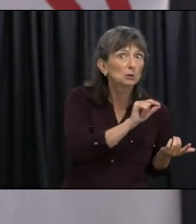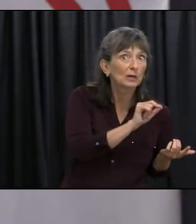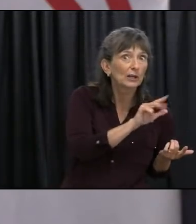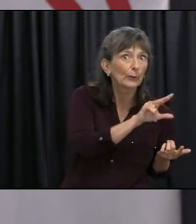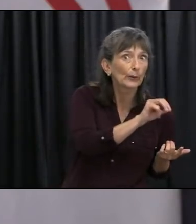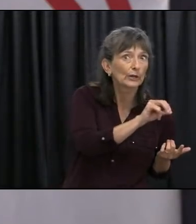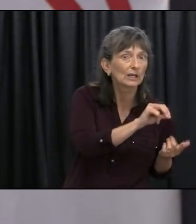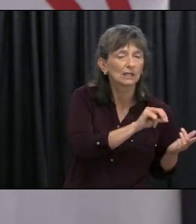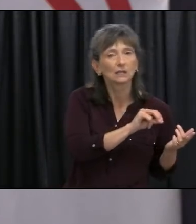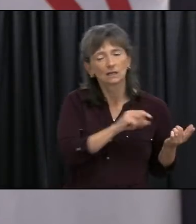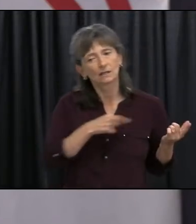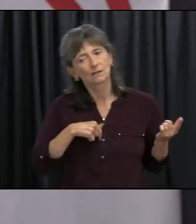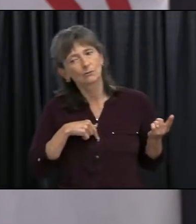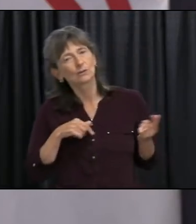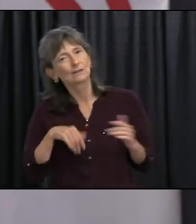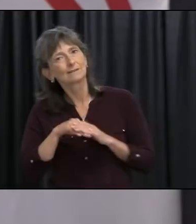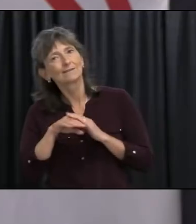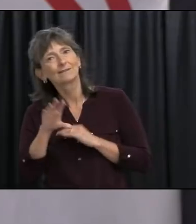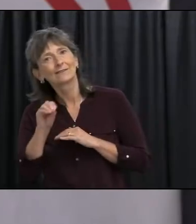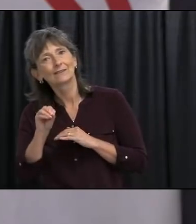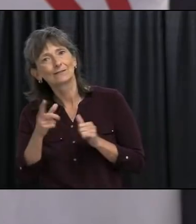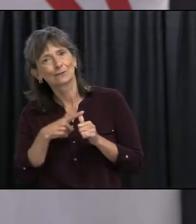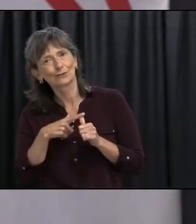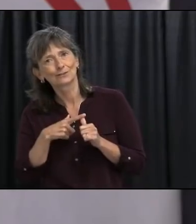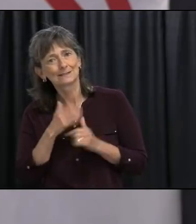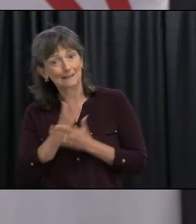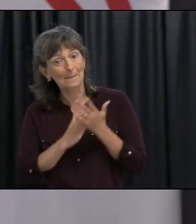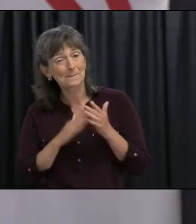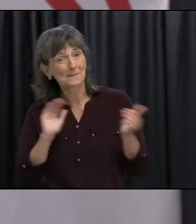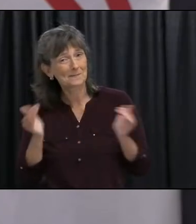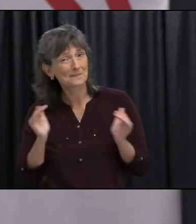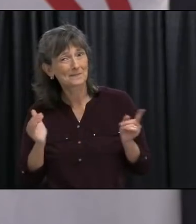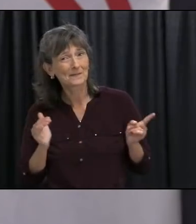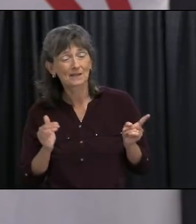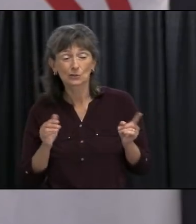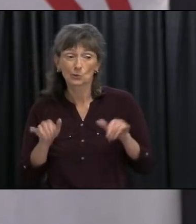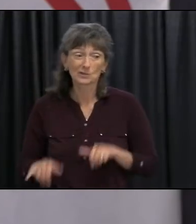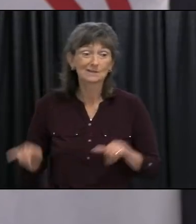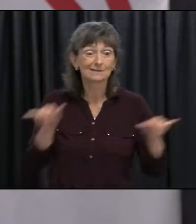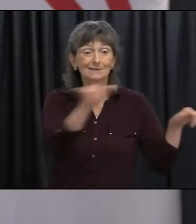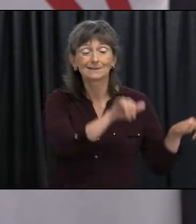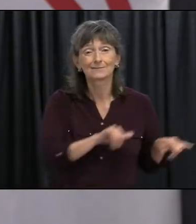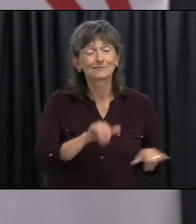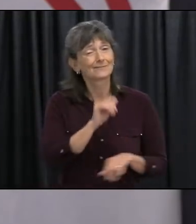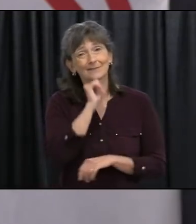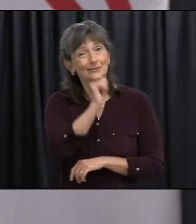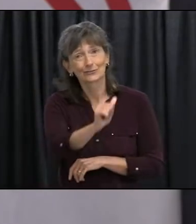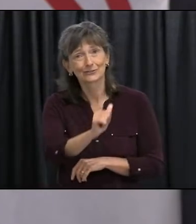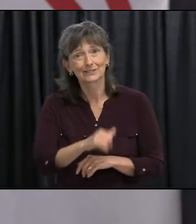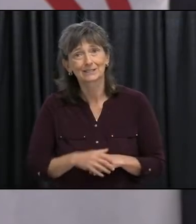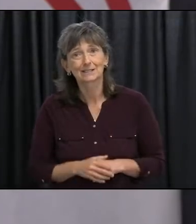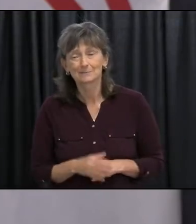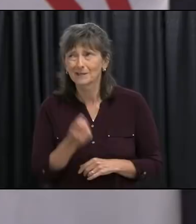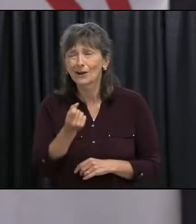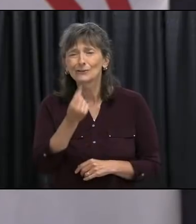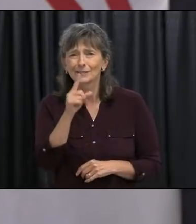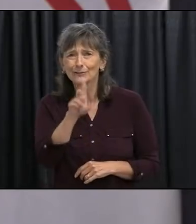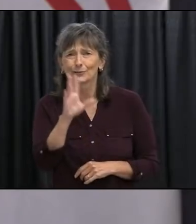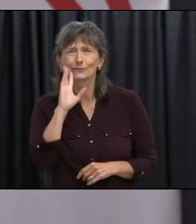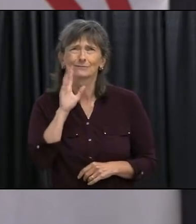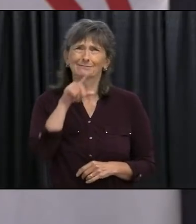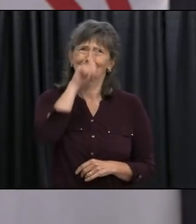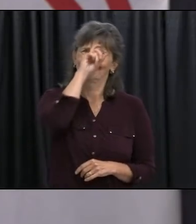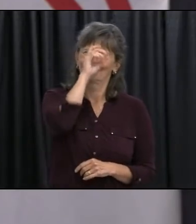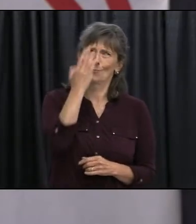and that doesn't necessarily mean they're going to be consistent, with every other province across the country. But I really do understand,